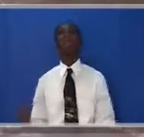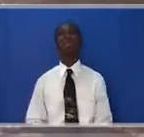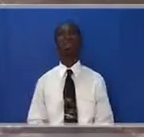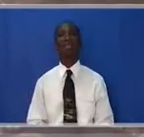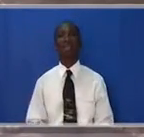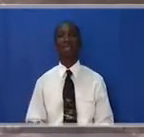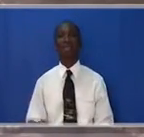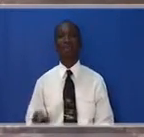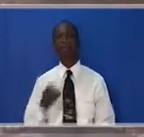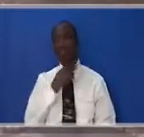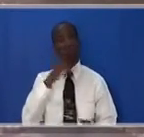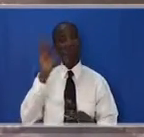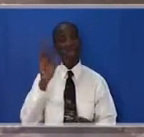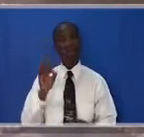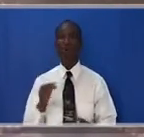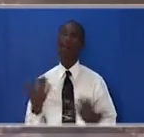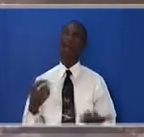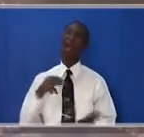fa ye ni mgu asisem